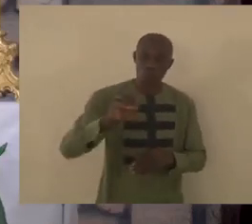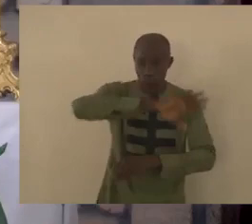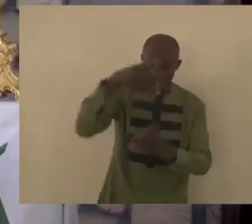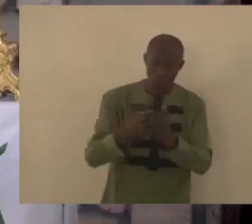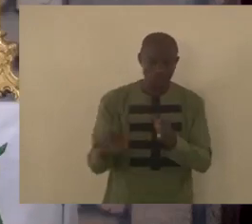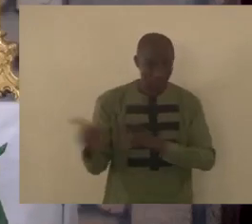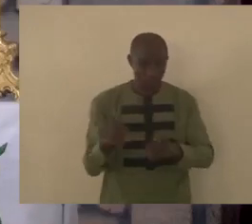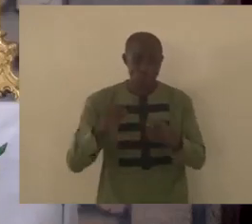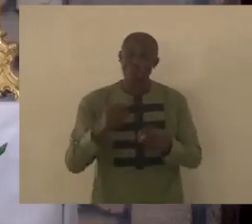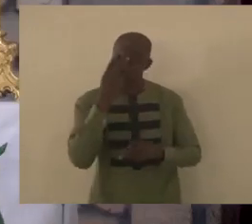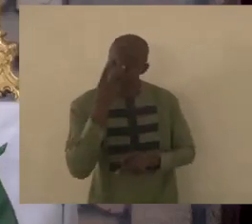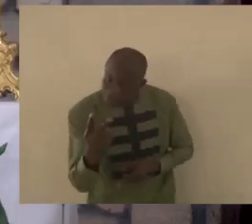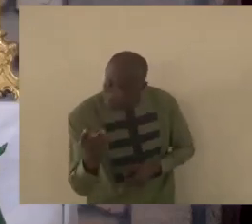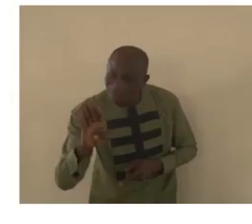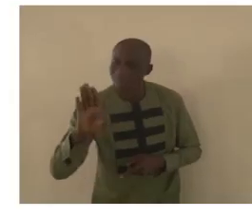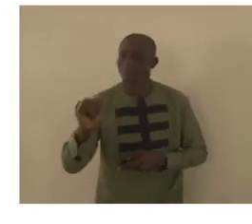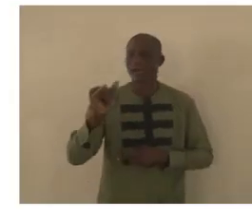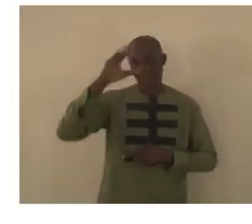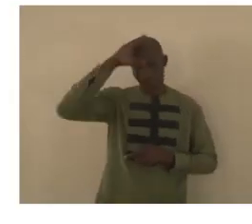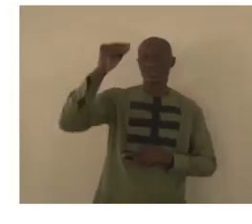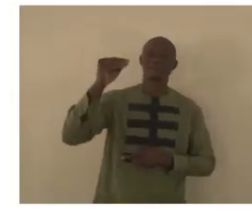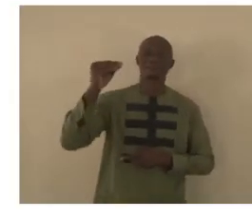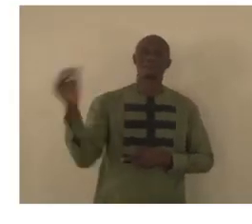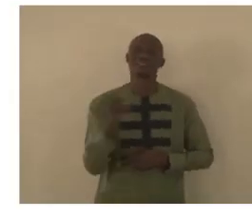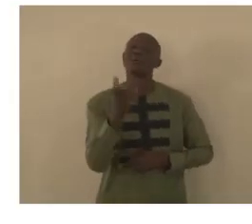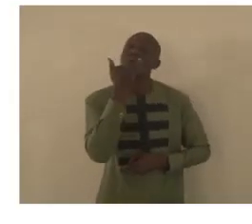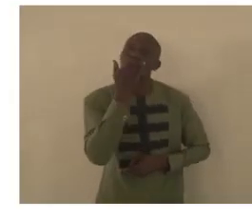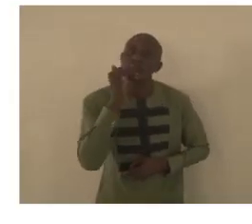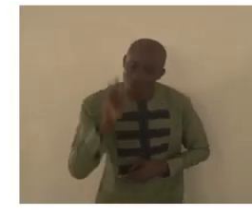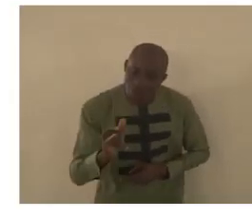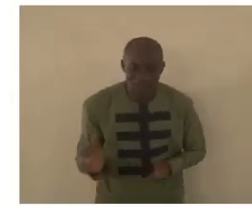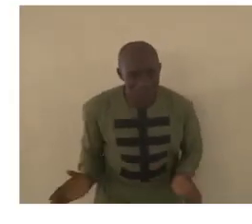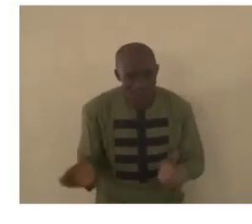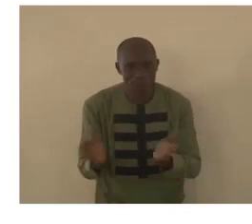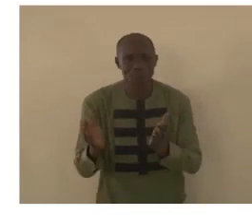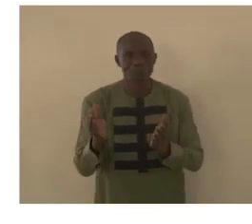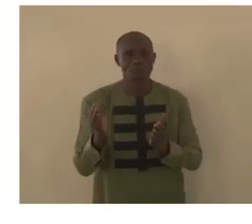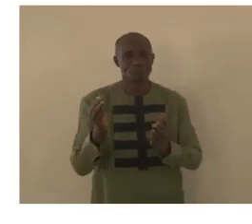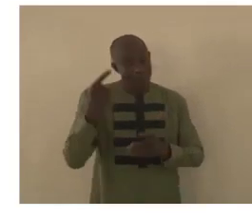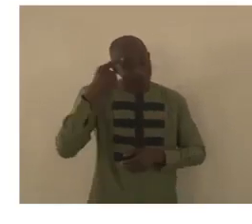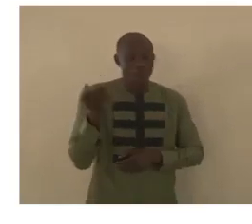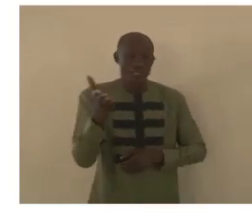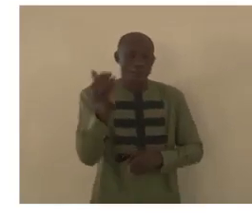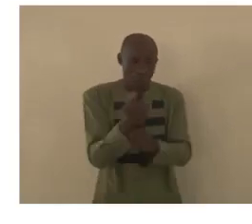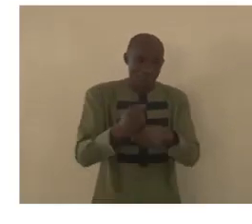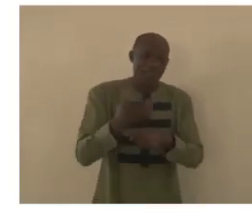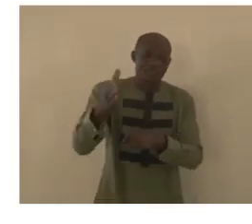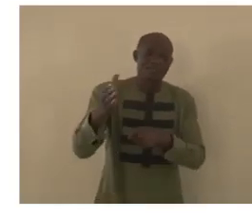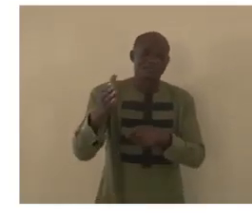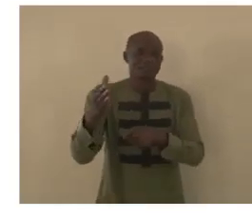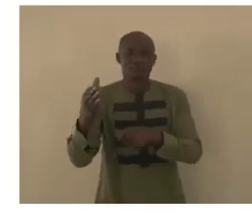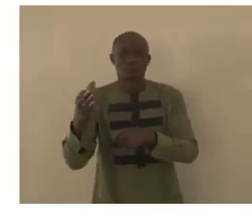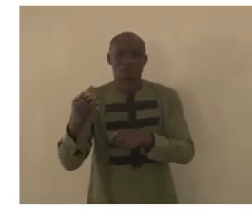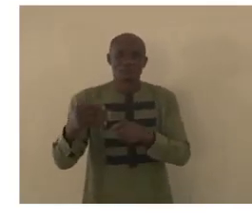all their deeds to be seen by men. They were wrongly motivated. What did they do? Say, for they make their